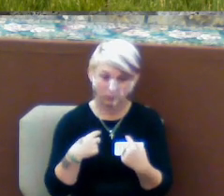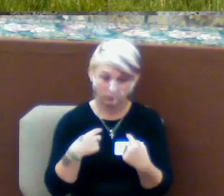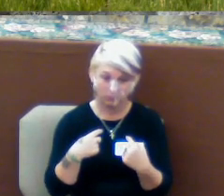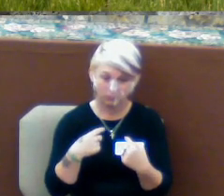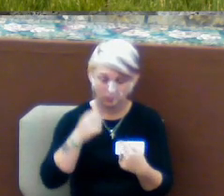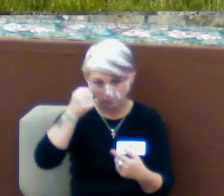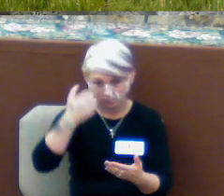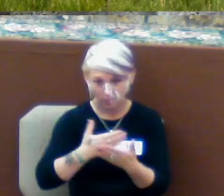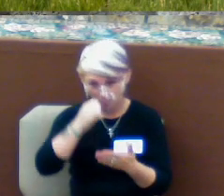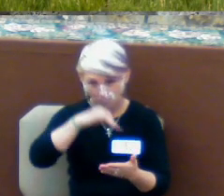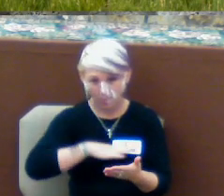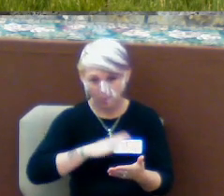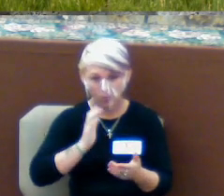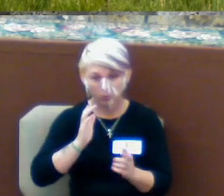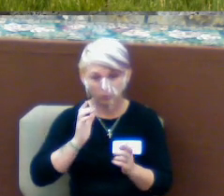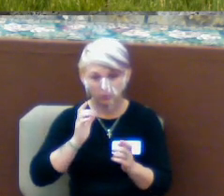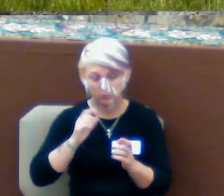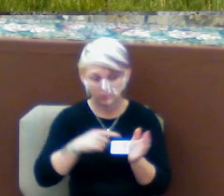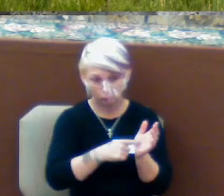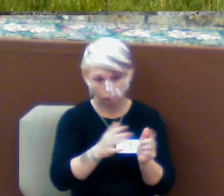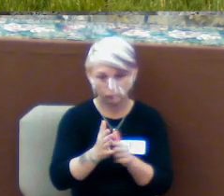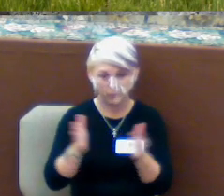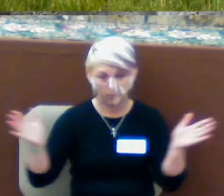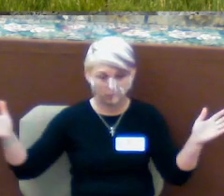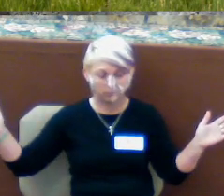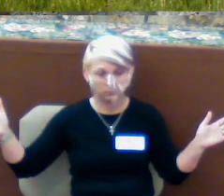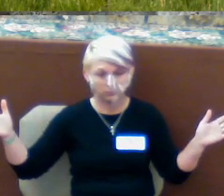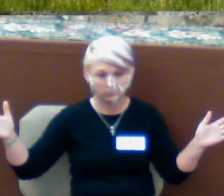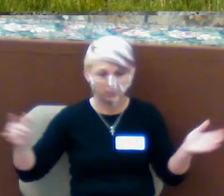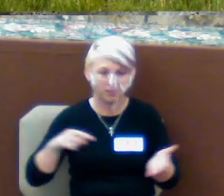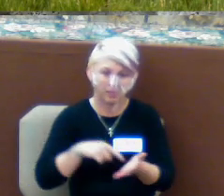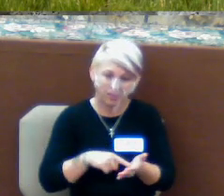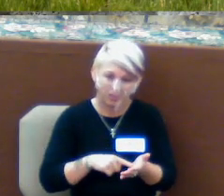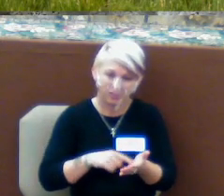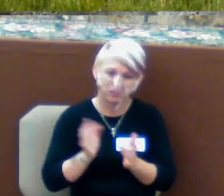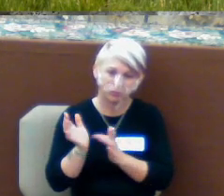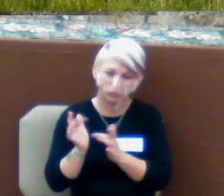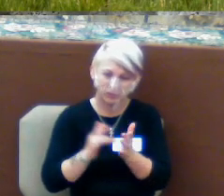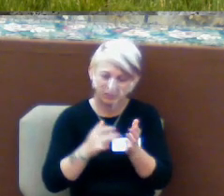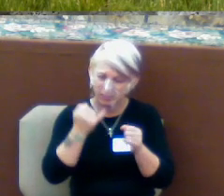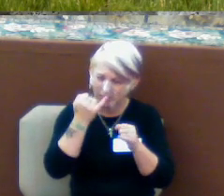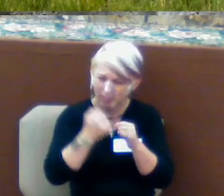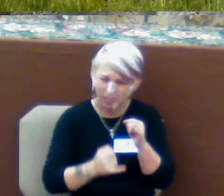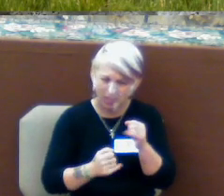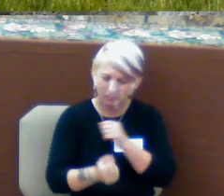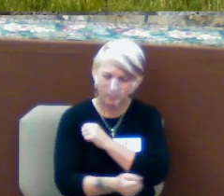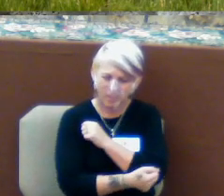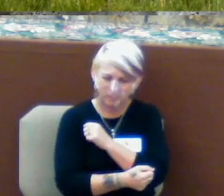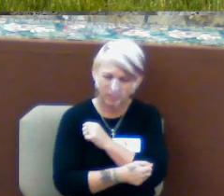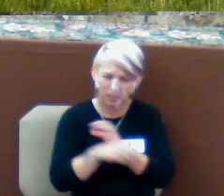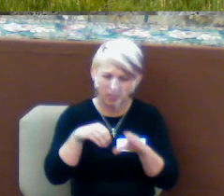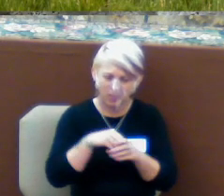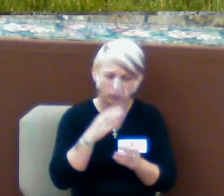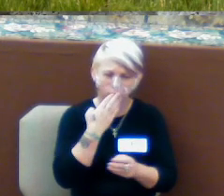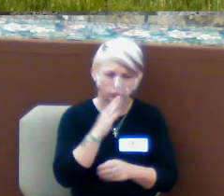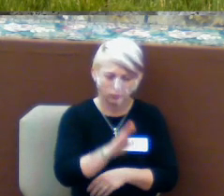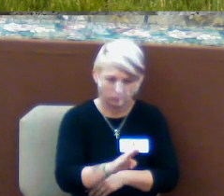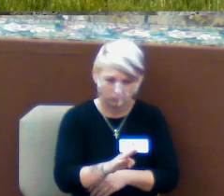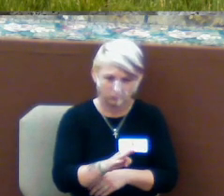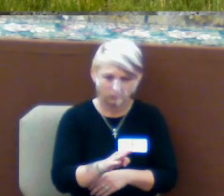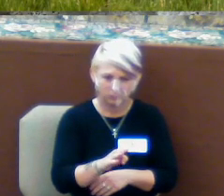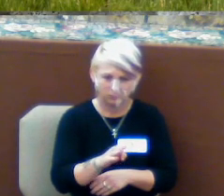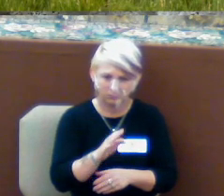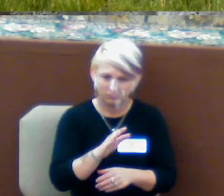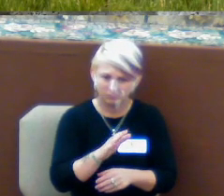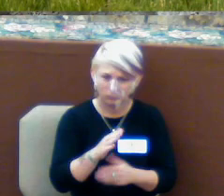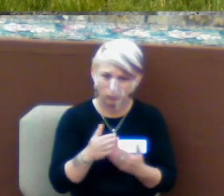the Son of Man will be delivered up to be crucified. This will be Jesus' last Passover in Jerusalem. He is